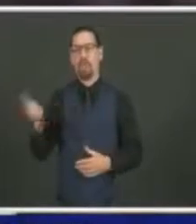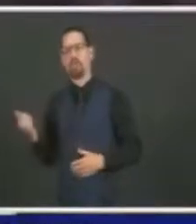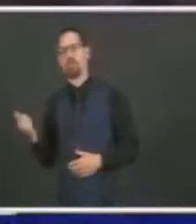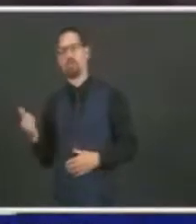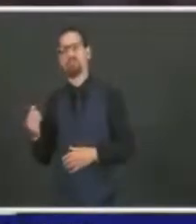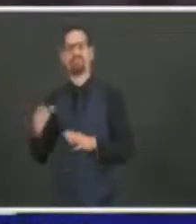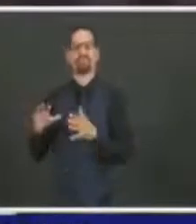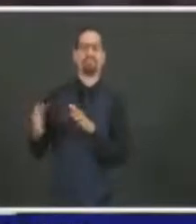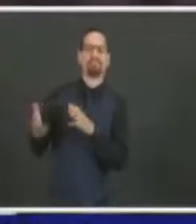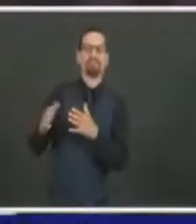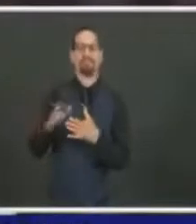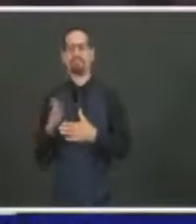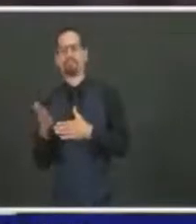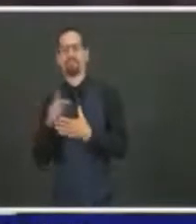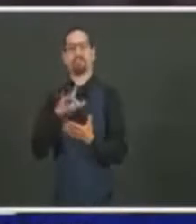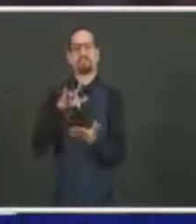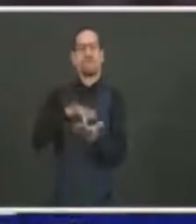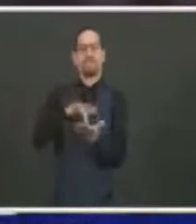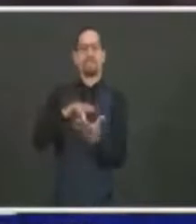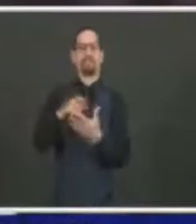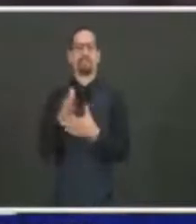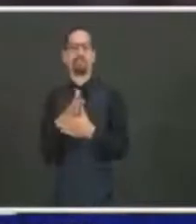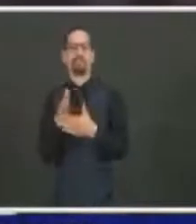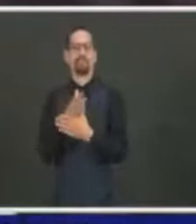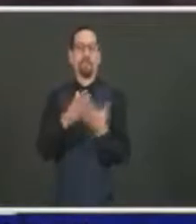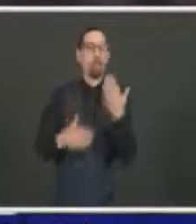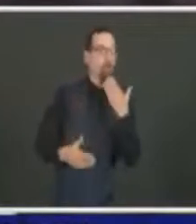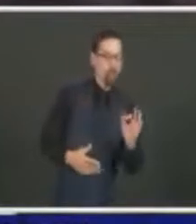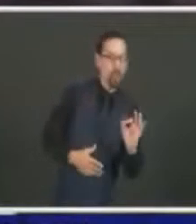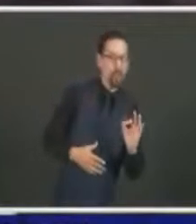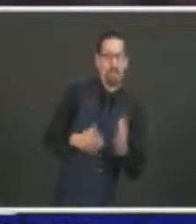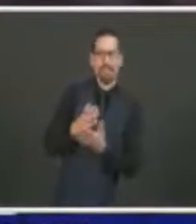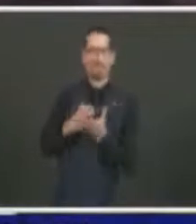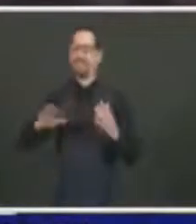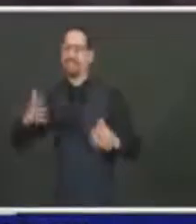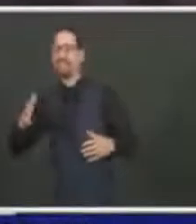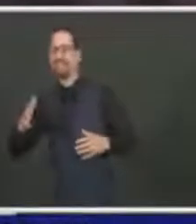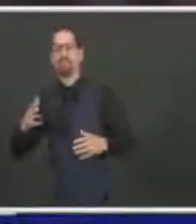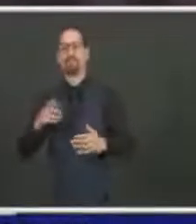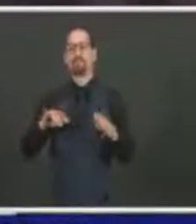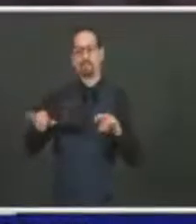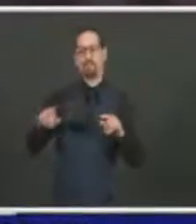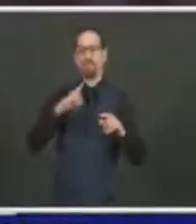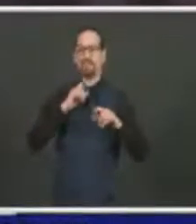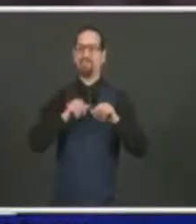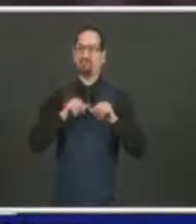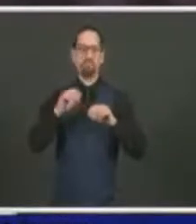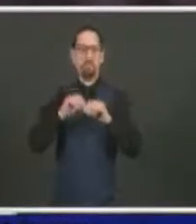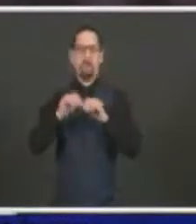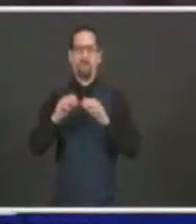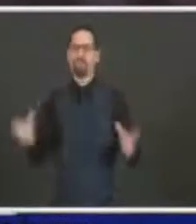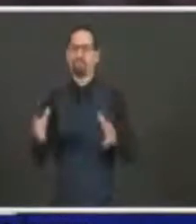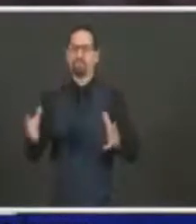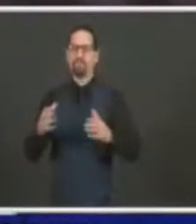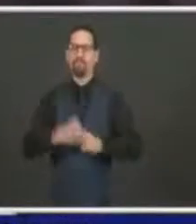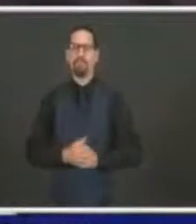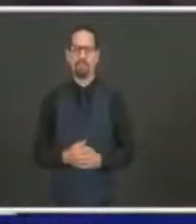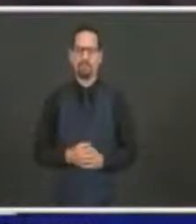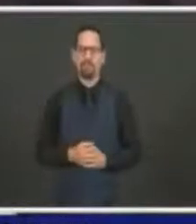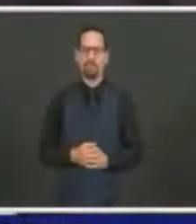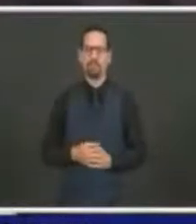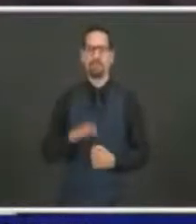between that are in between that we want to continue to work with. Dr. Alexander Scott, this question is for you, because I know before, like